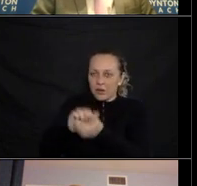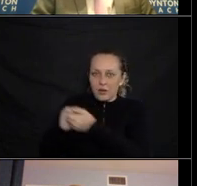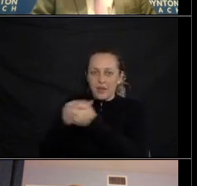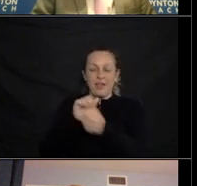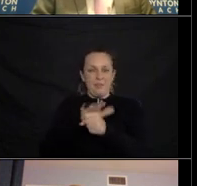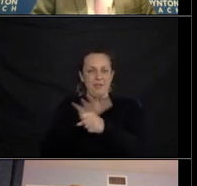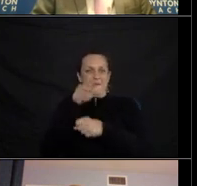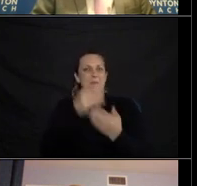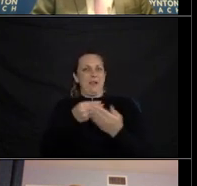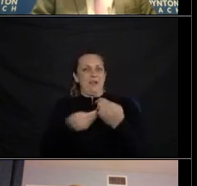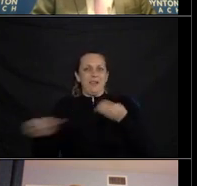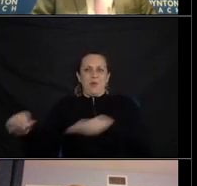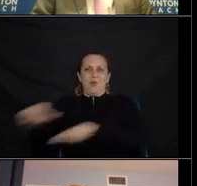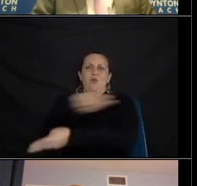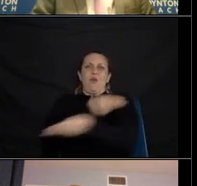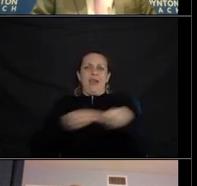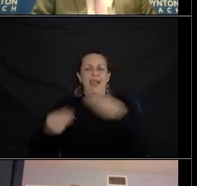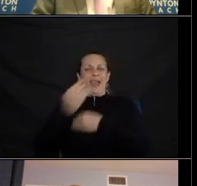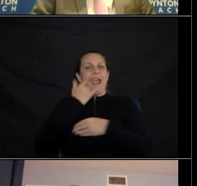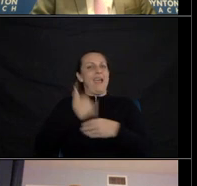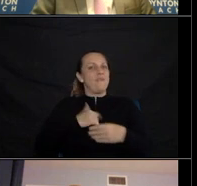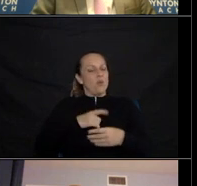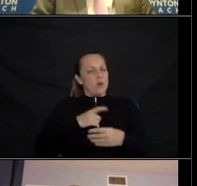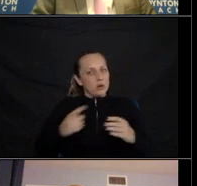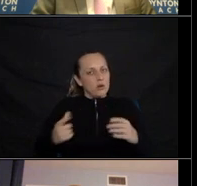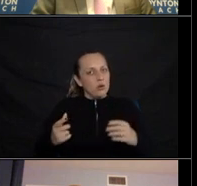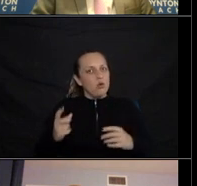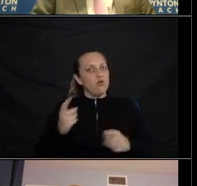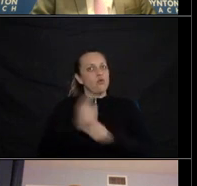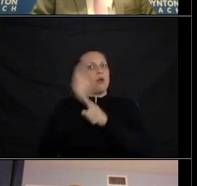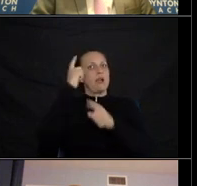money to go around if we strike the right deal,